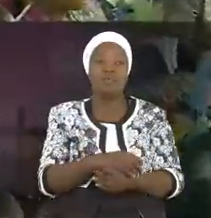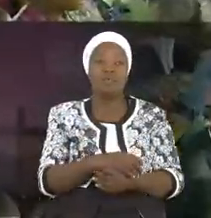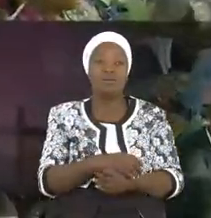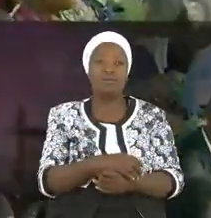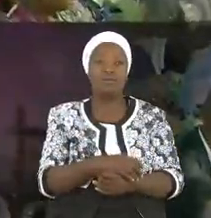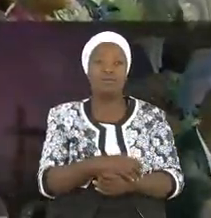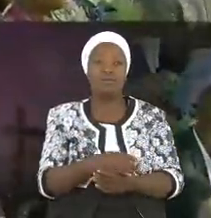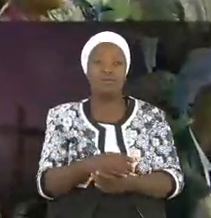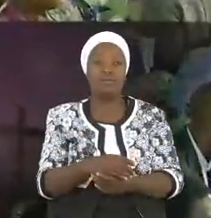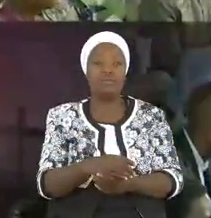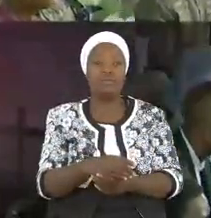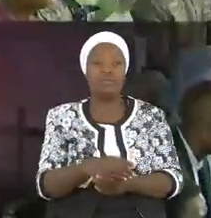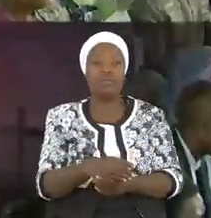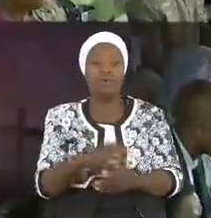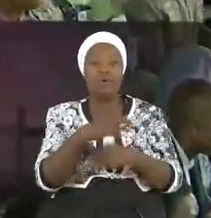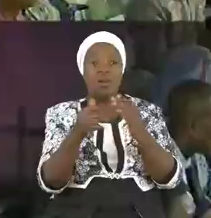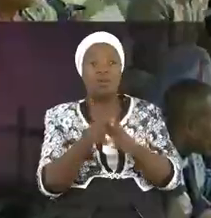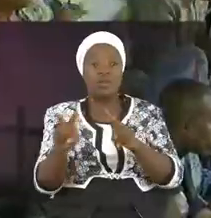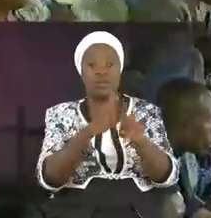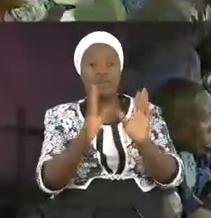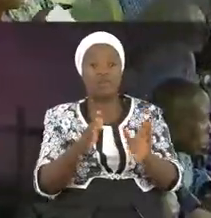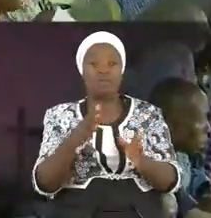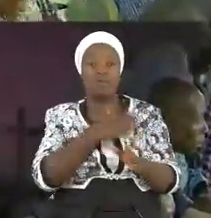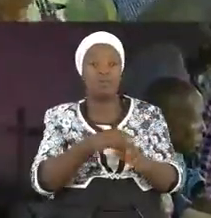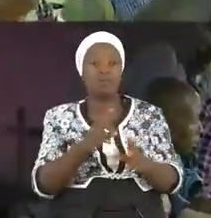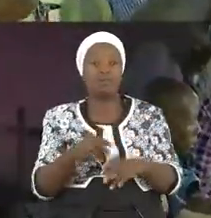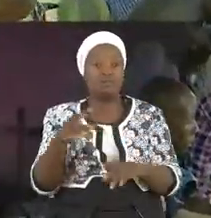Our supervisors, please check up.